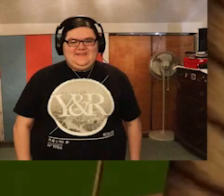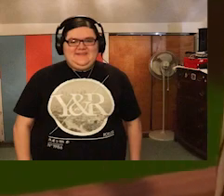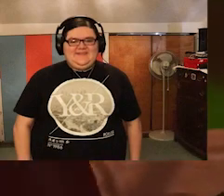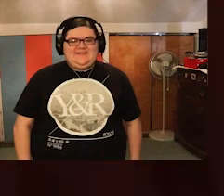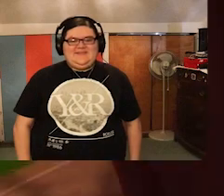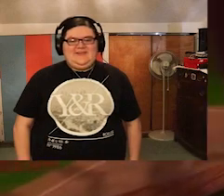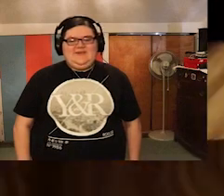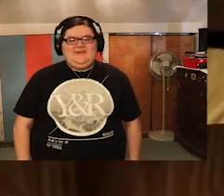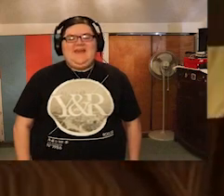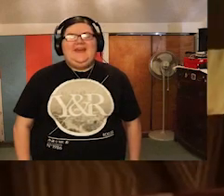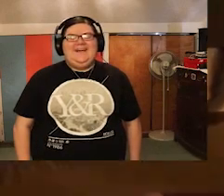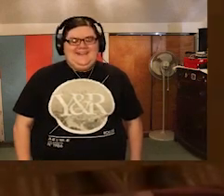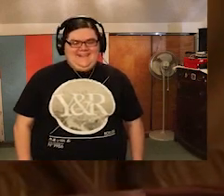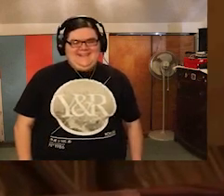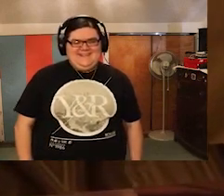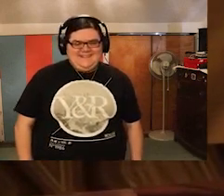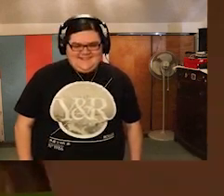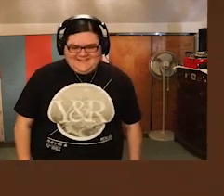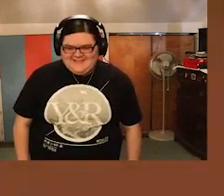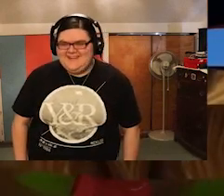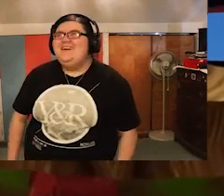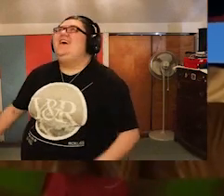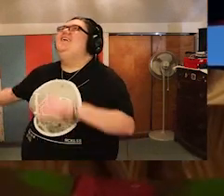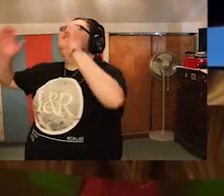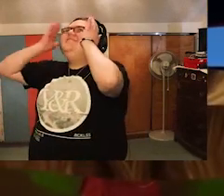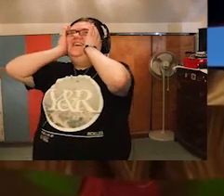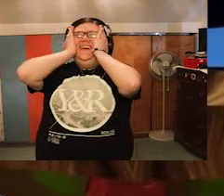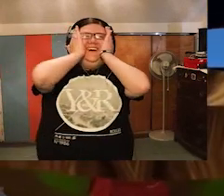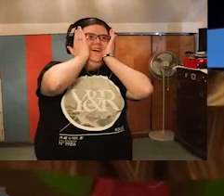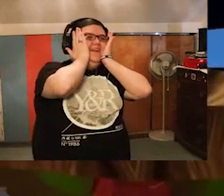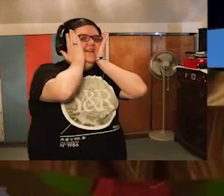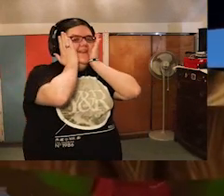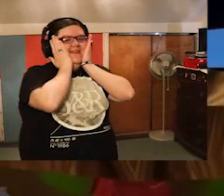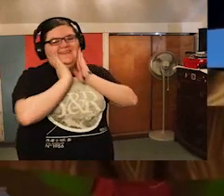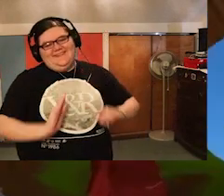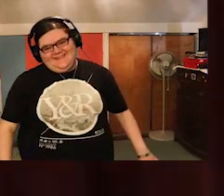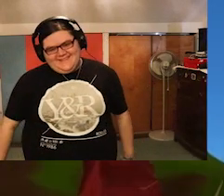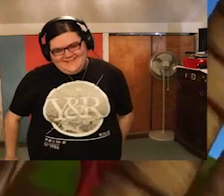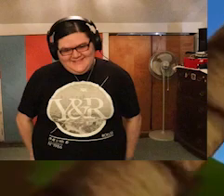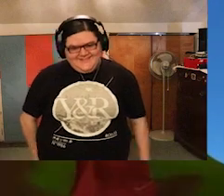Neil, I'm going for the full lap. Oh, Neil. No. Oh, wait, that was Neil! Neil.